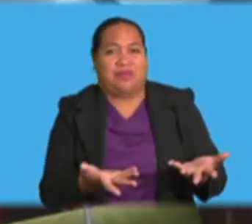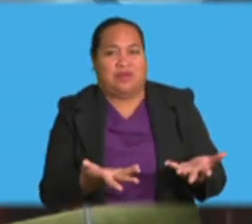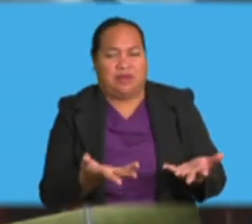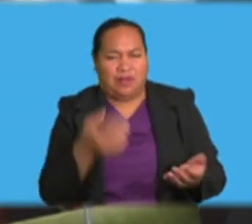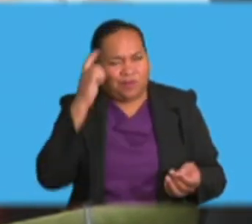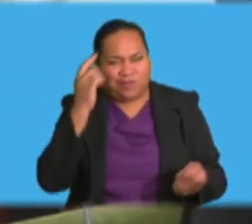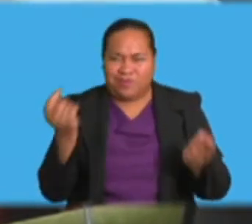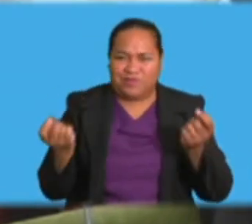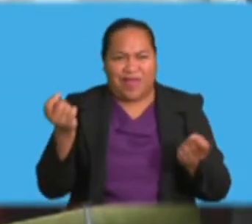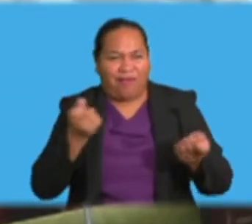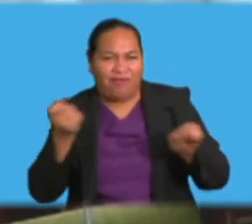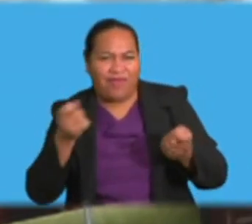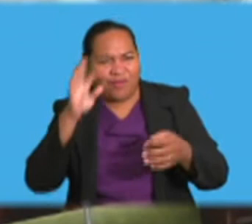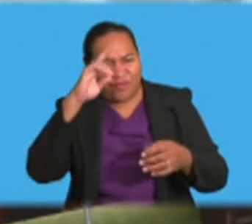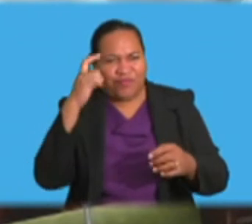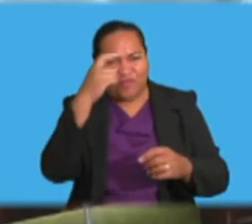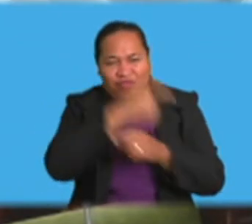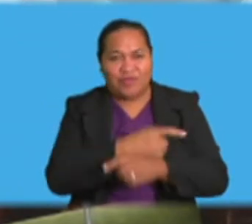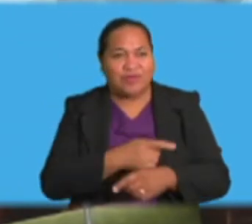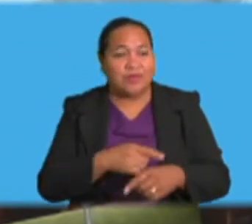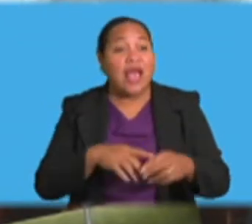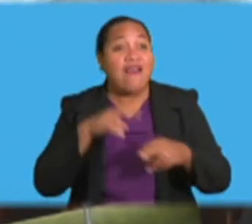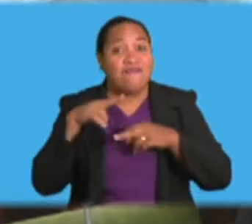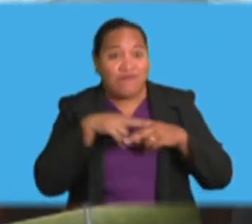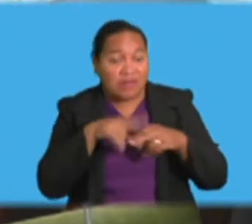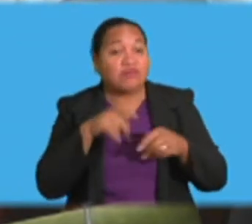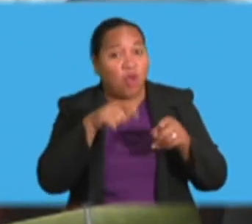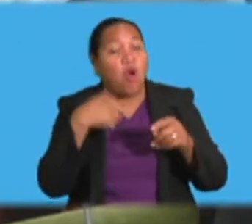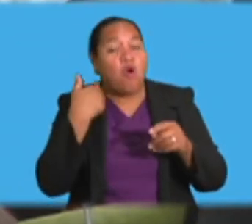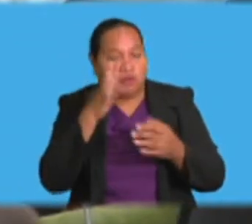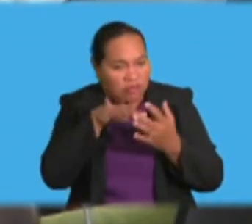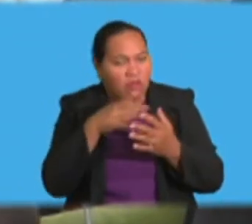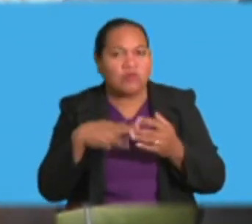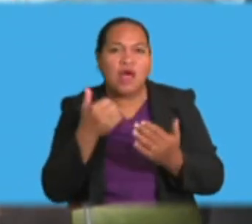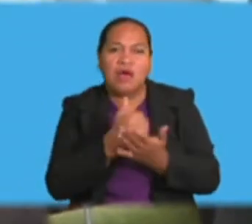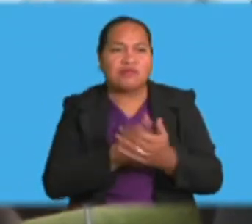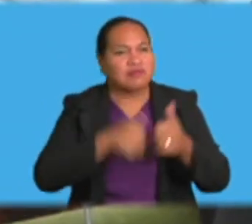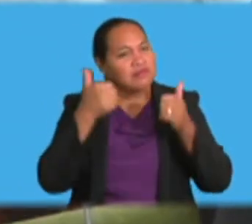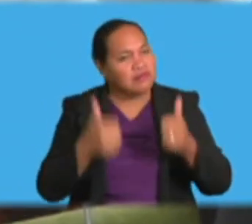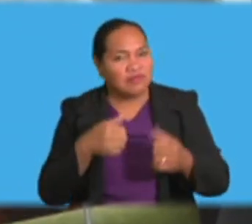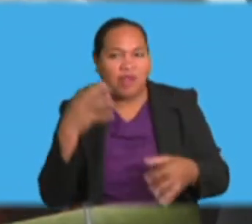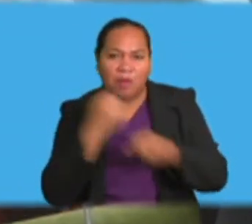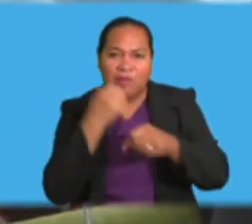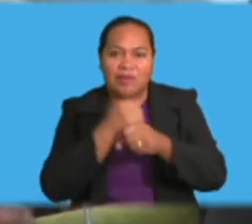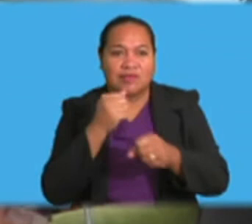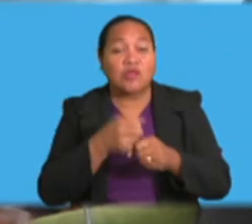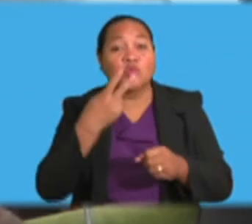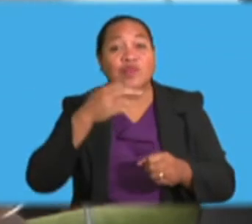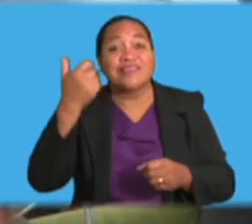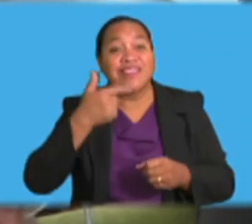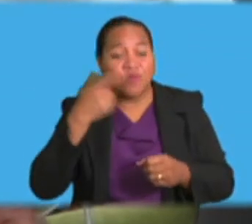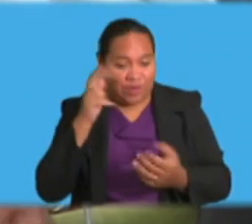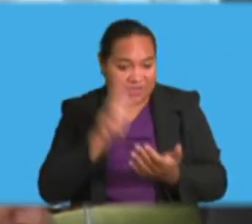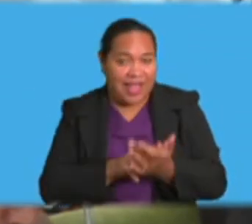what it is. Fiji Pine Limited has its annual audited accounts up to date. The 2017 accounts were signed in